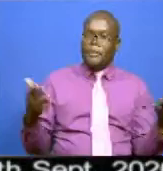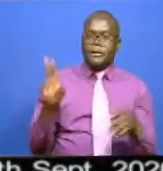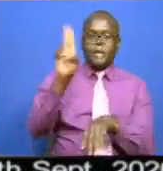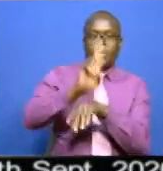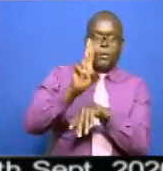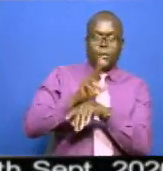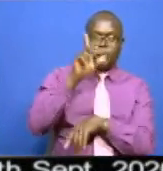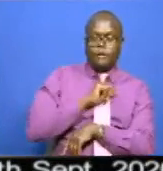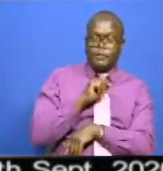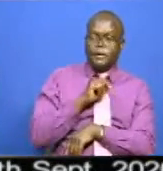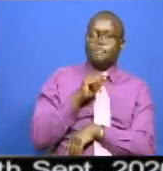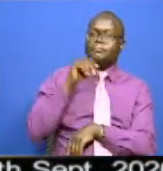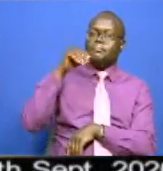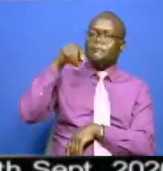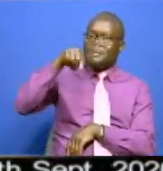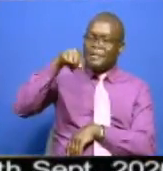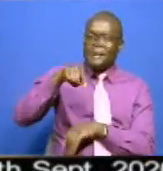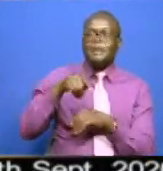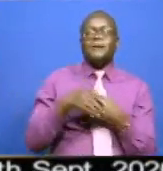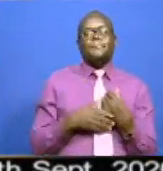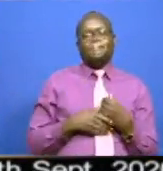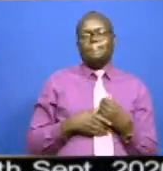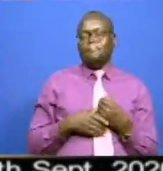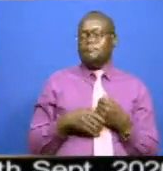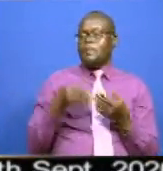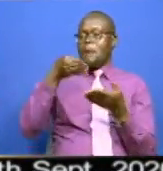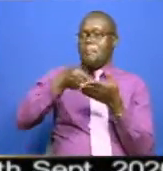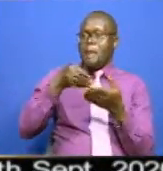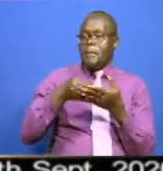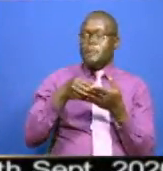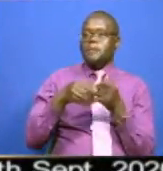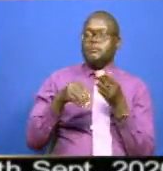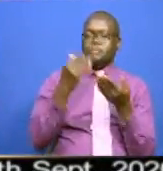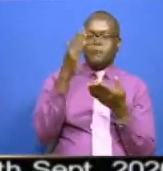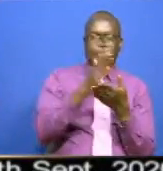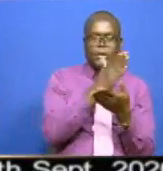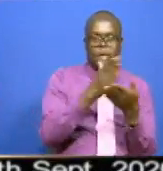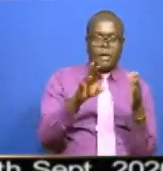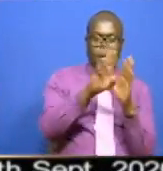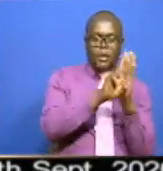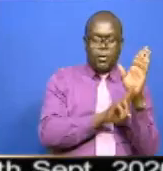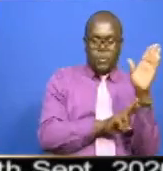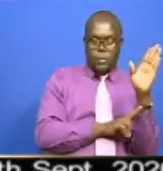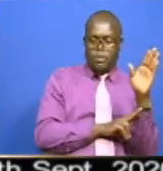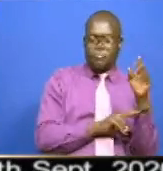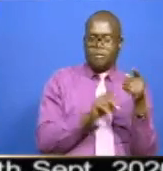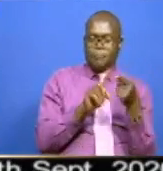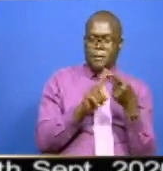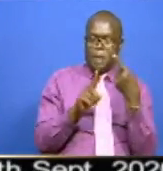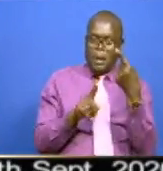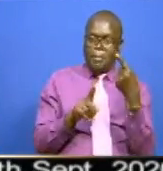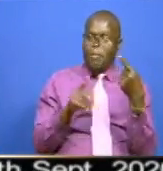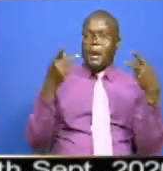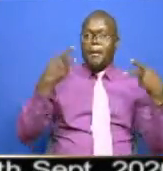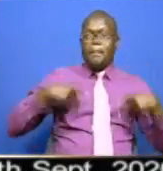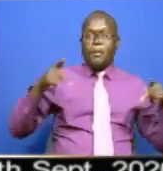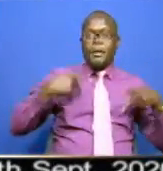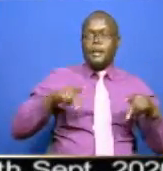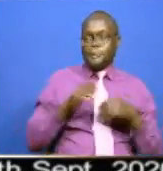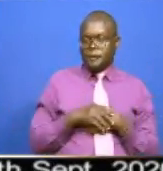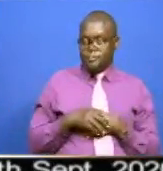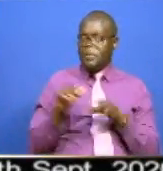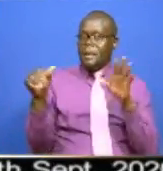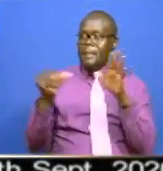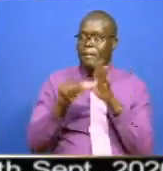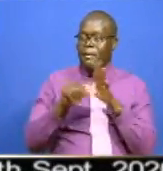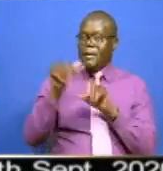in this revenue sharing formula, and one of them is population. The tragedy